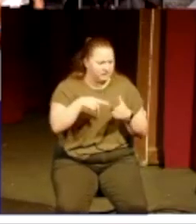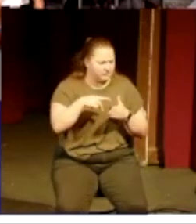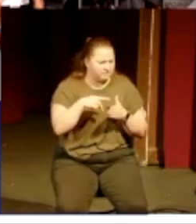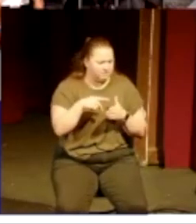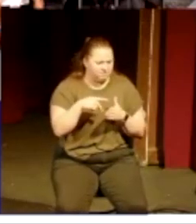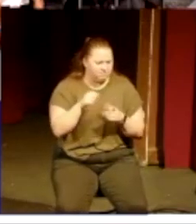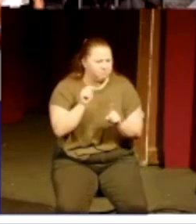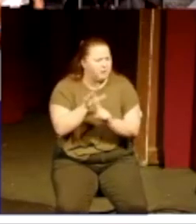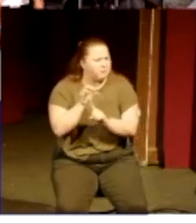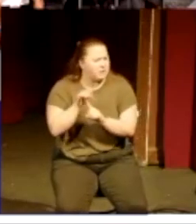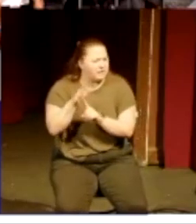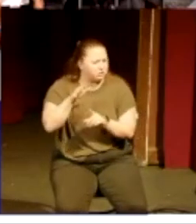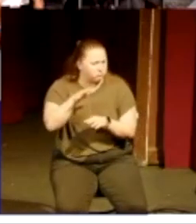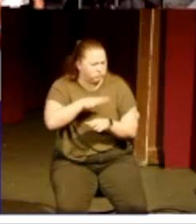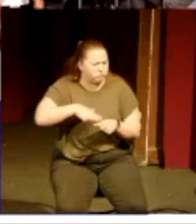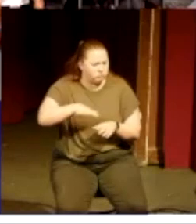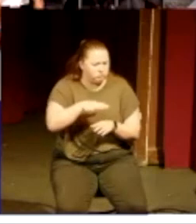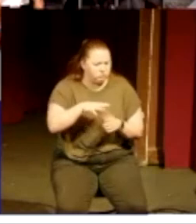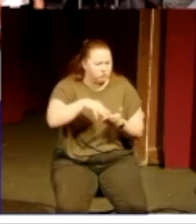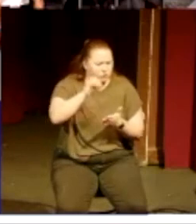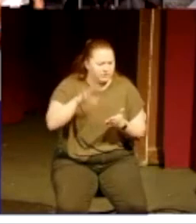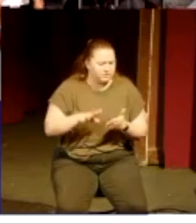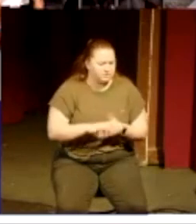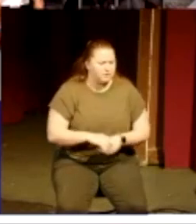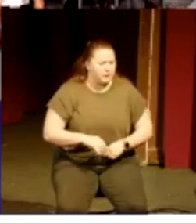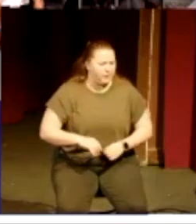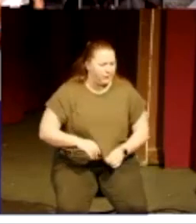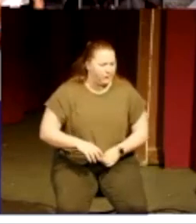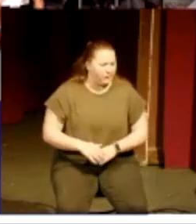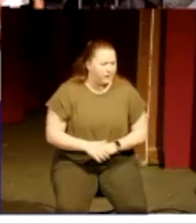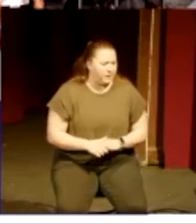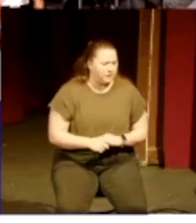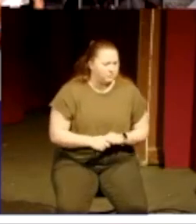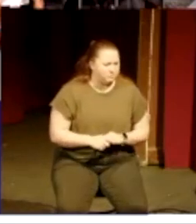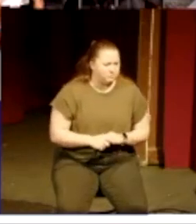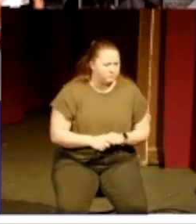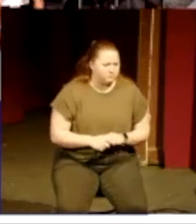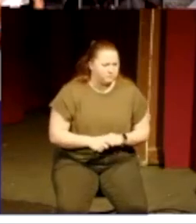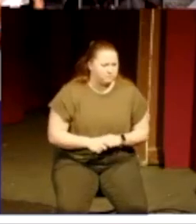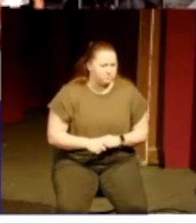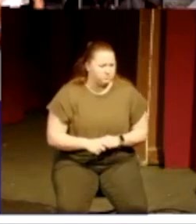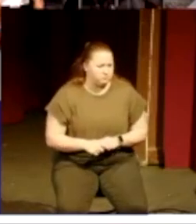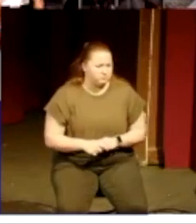just hired Curtis Allen. Welcome back, Curtis Allen.